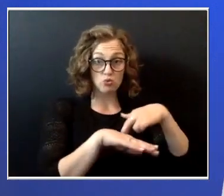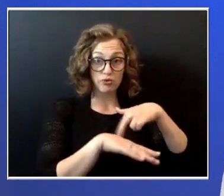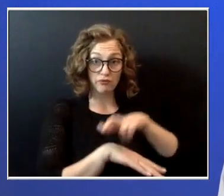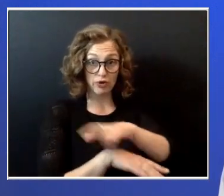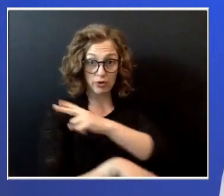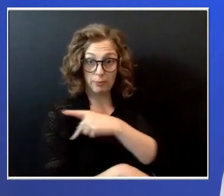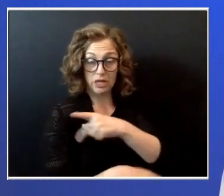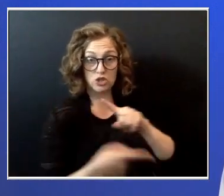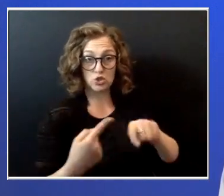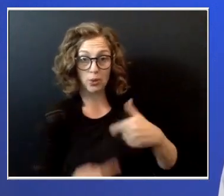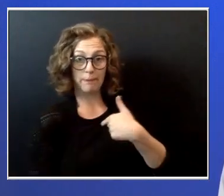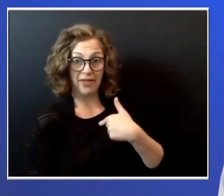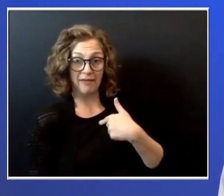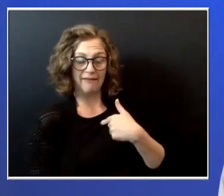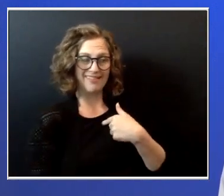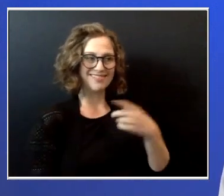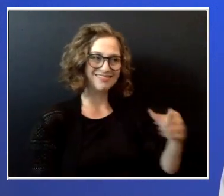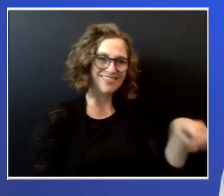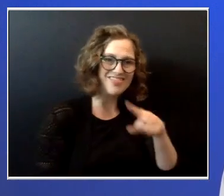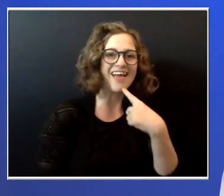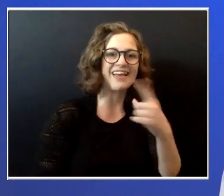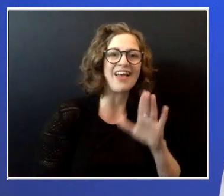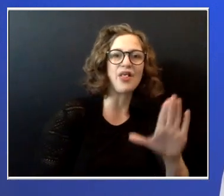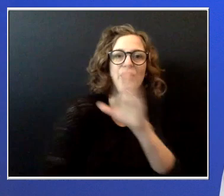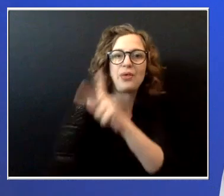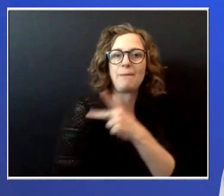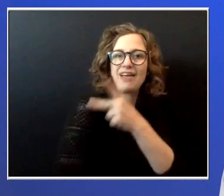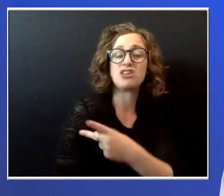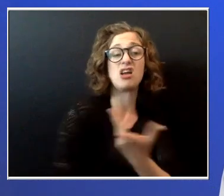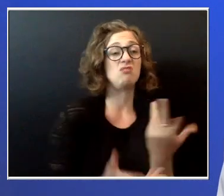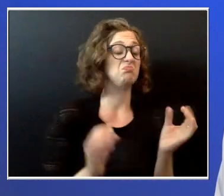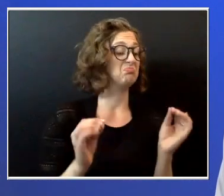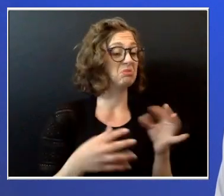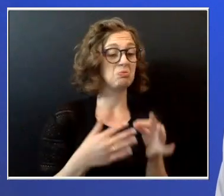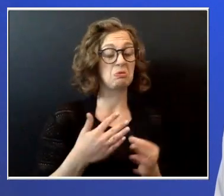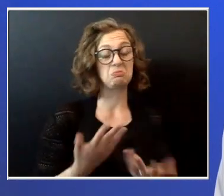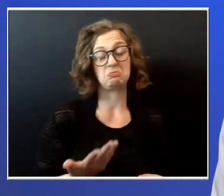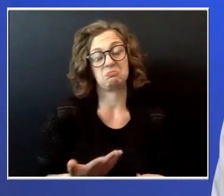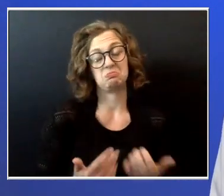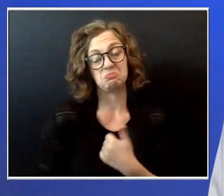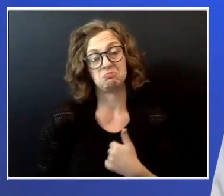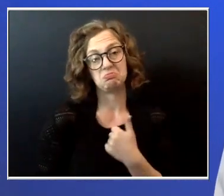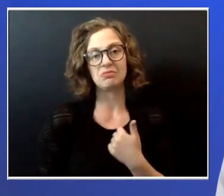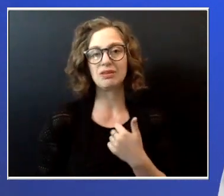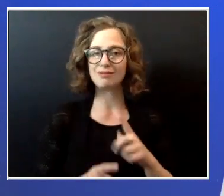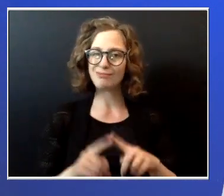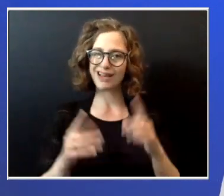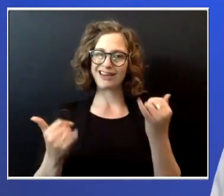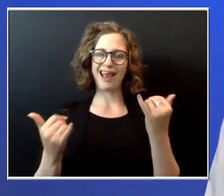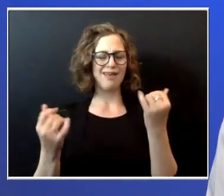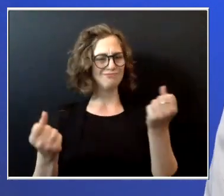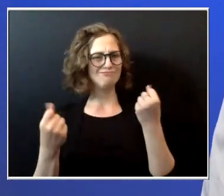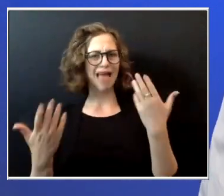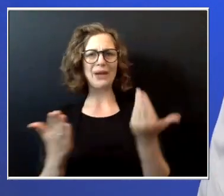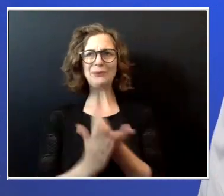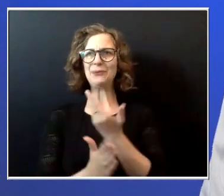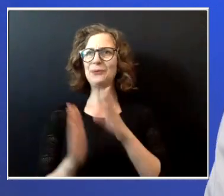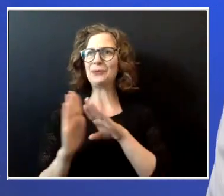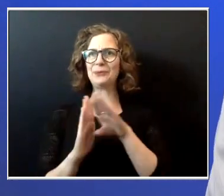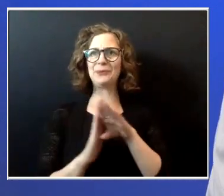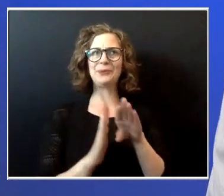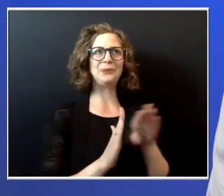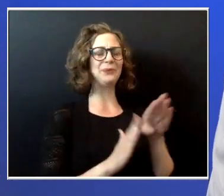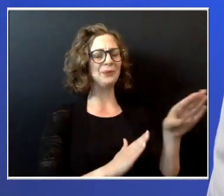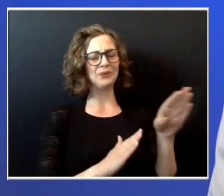But fortunately now, every day there's new developments, and for a lot of people, just treating the hearing loss, just starting with a hearing